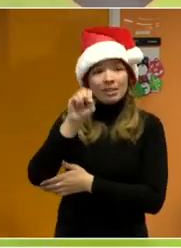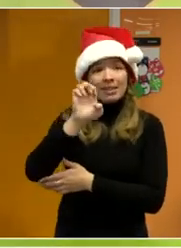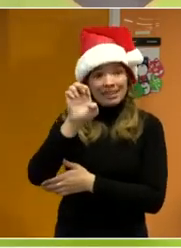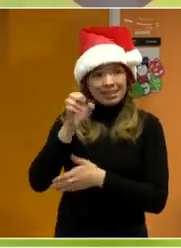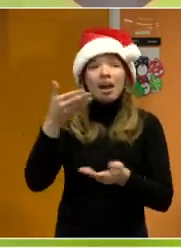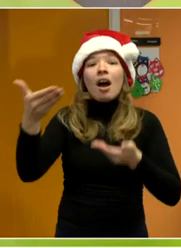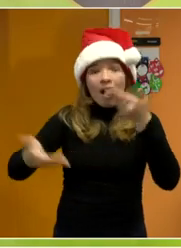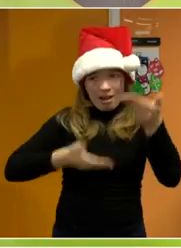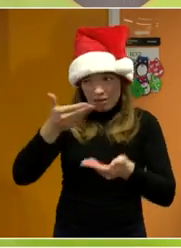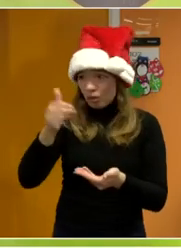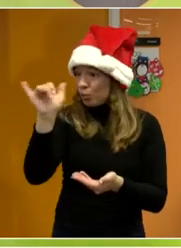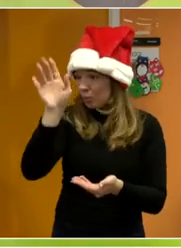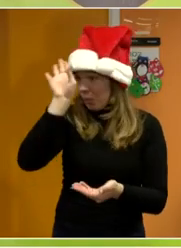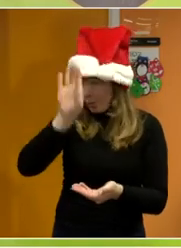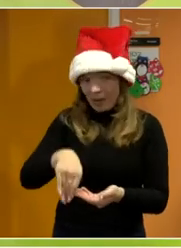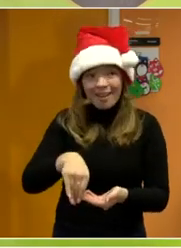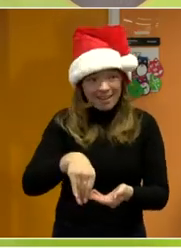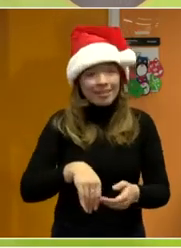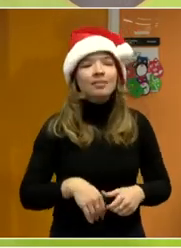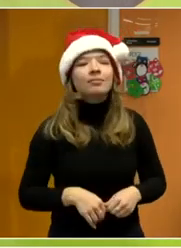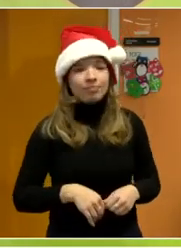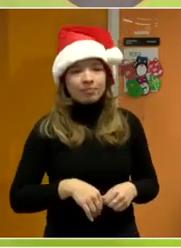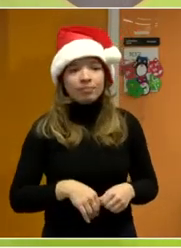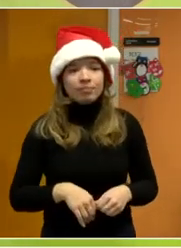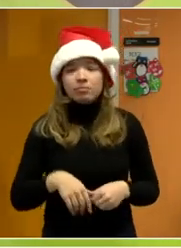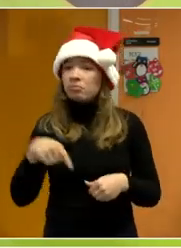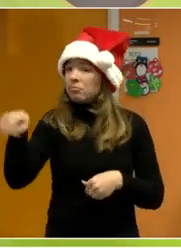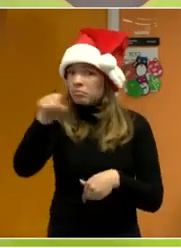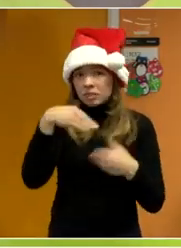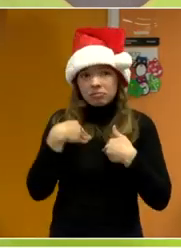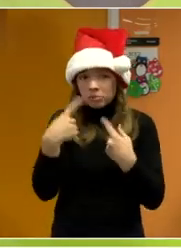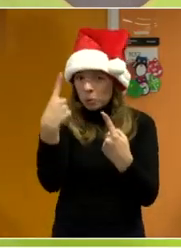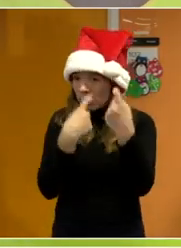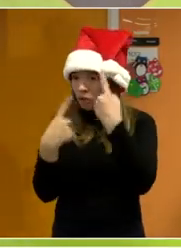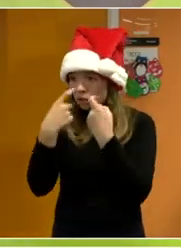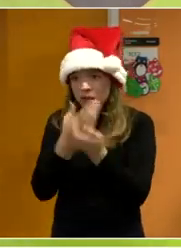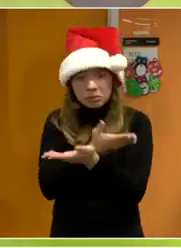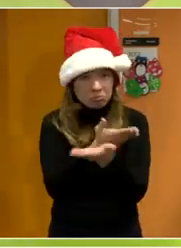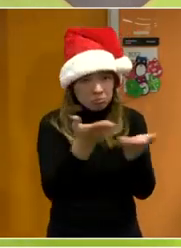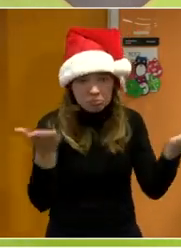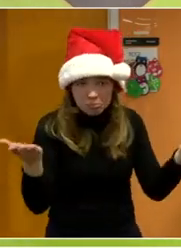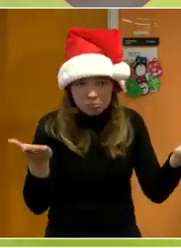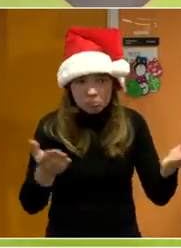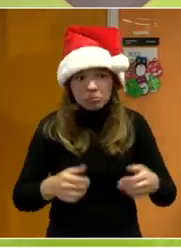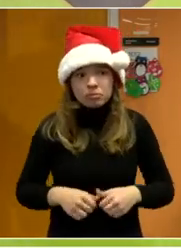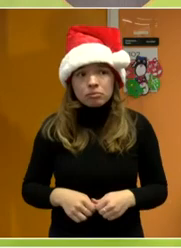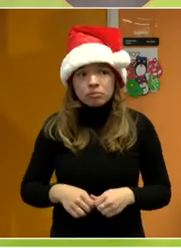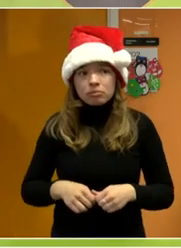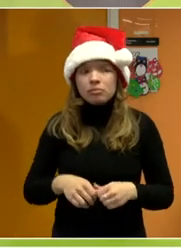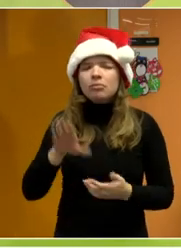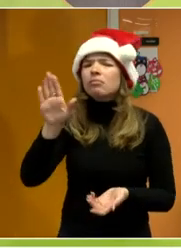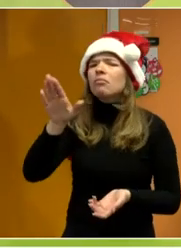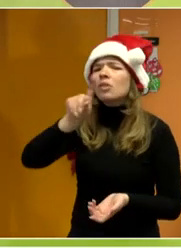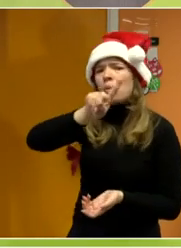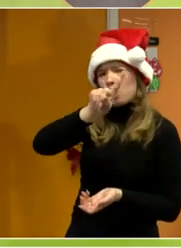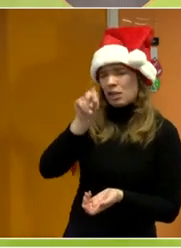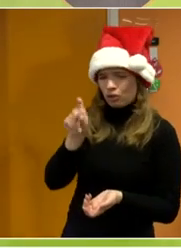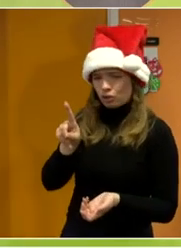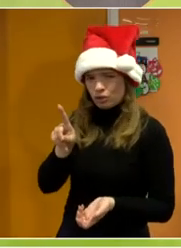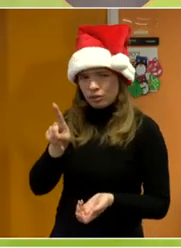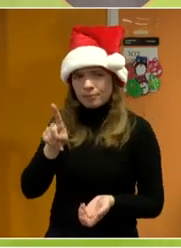that, I will take a few questions. Questions? Yes, Sam. Just curious, are they